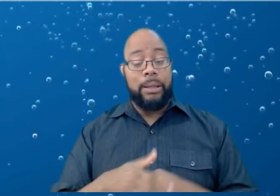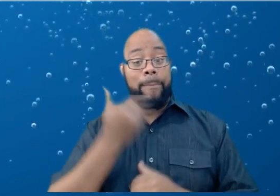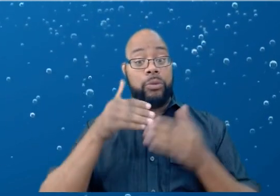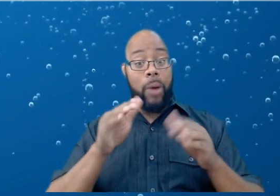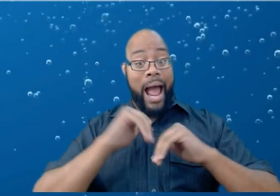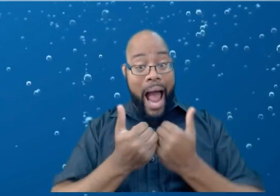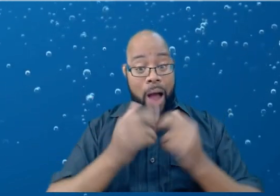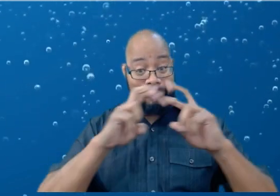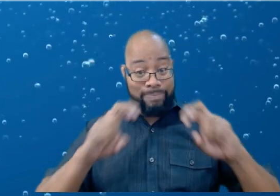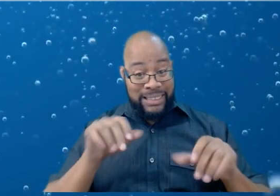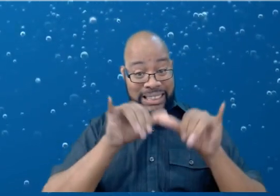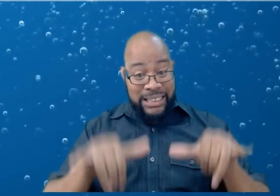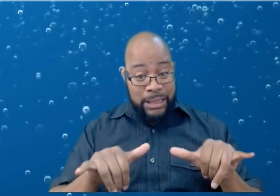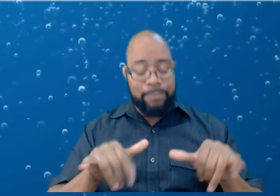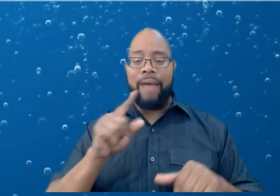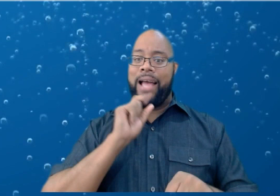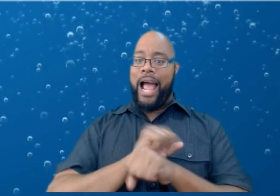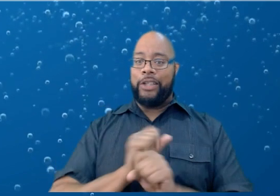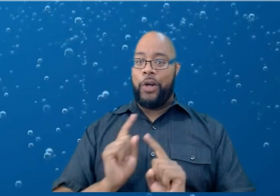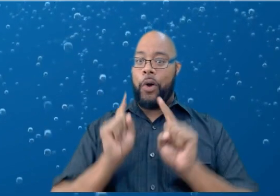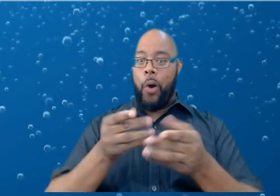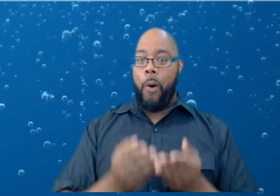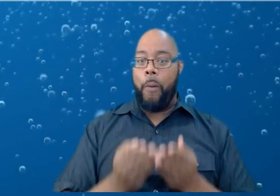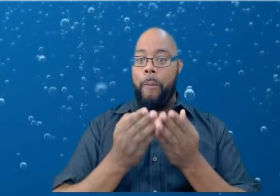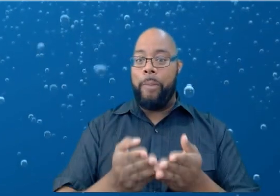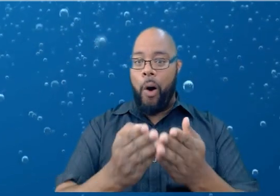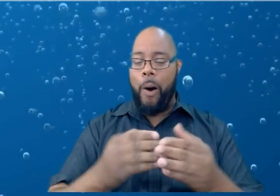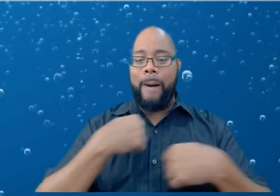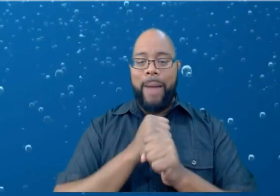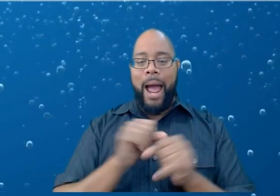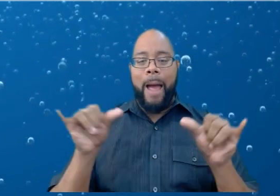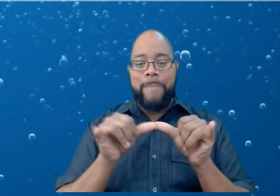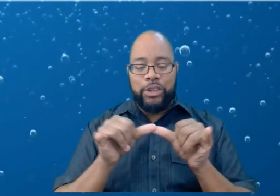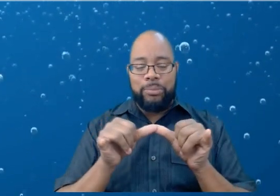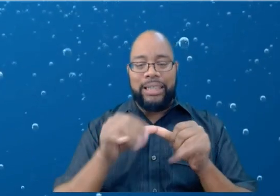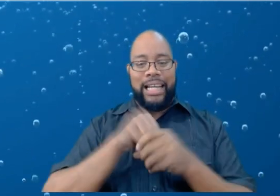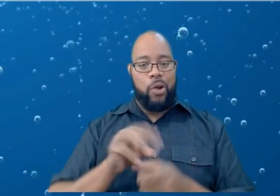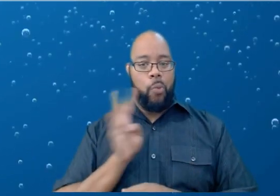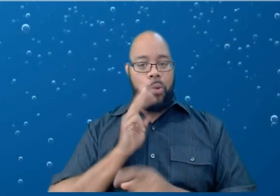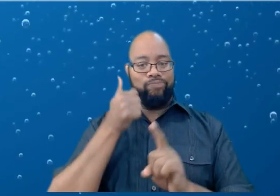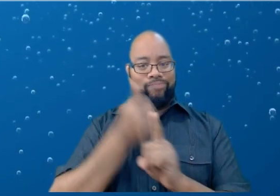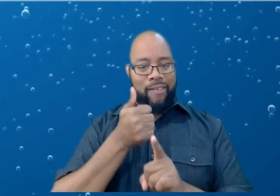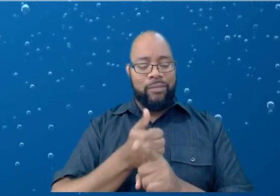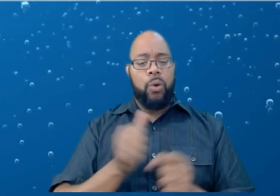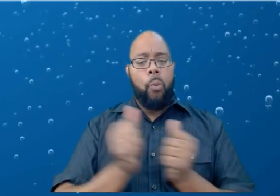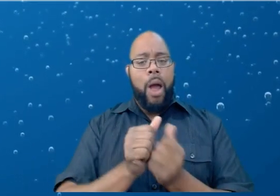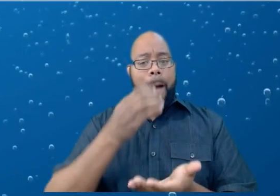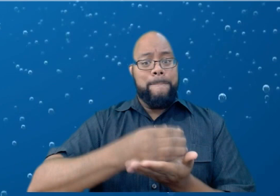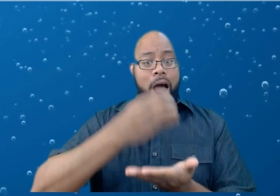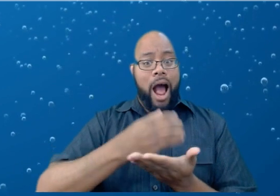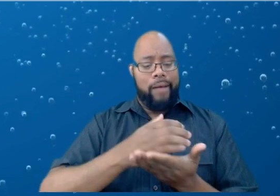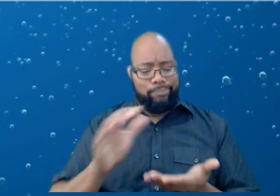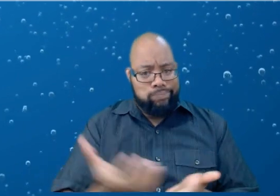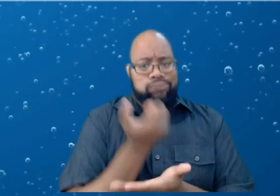system. The best way to assess this system is to actually go aboard a ship and to make measurements in the water with